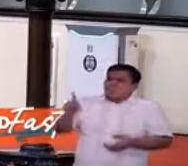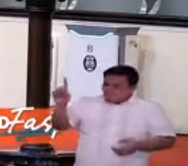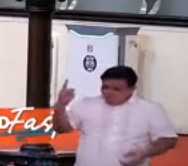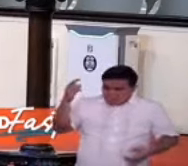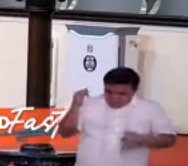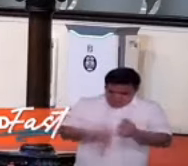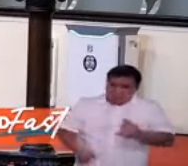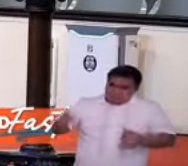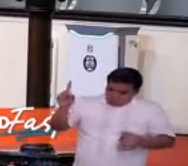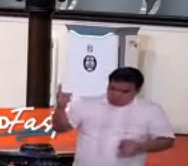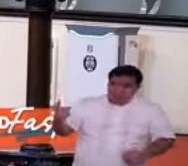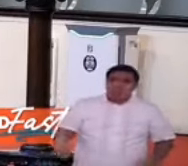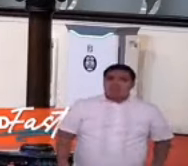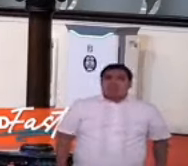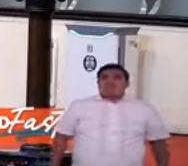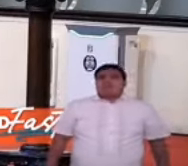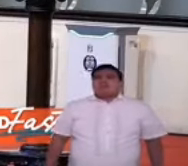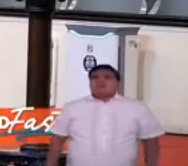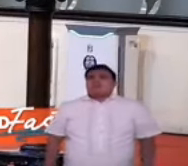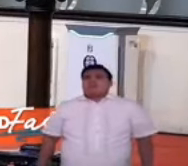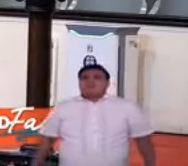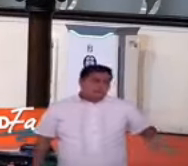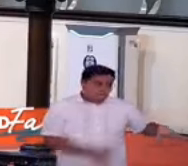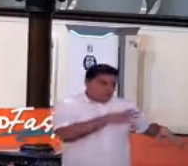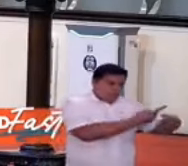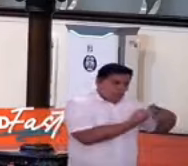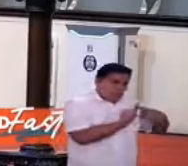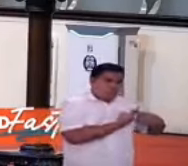eh. Sige, dawat ba? Pero wak ka ba? Nga, imo na ng turno.